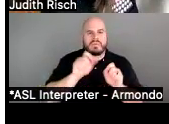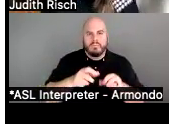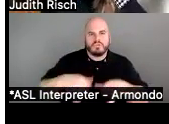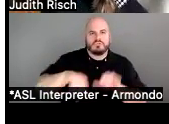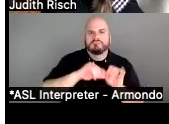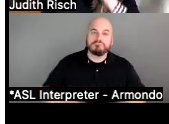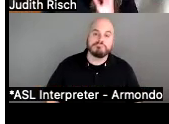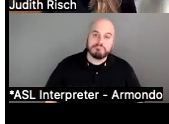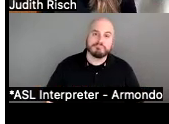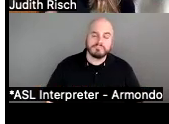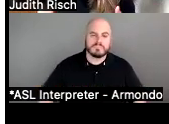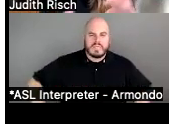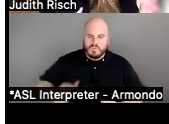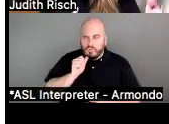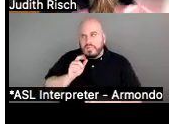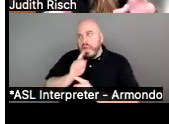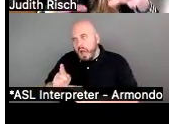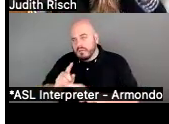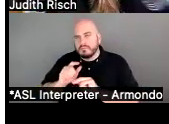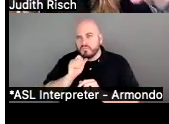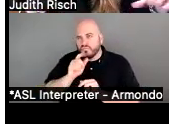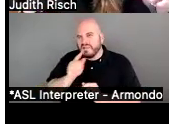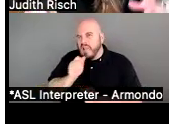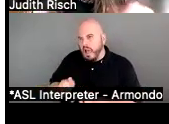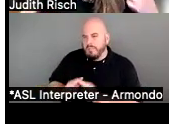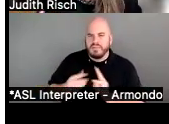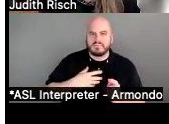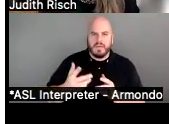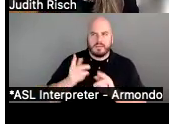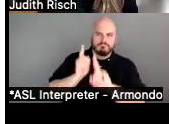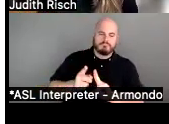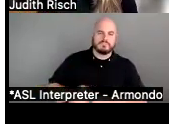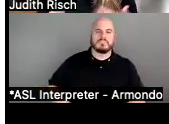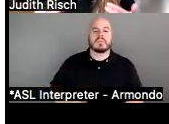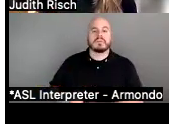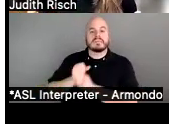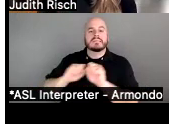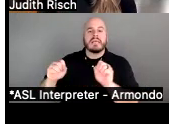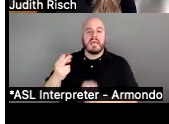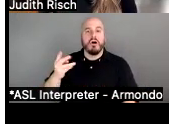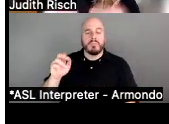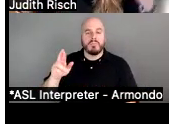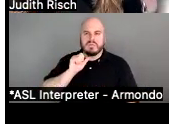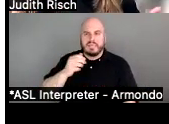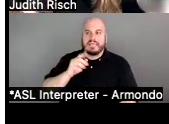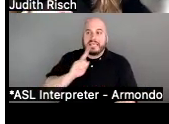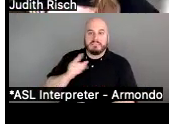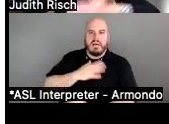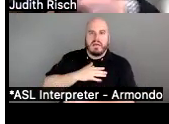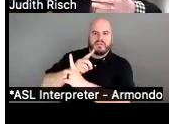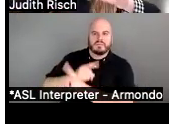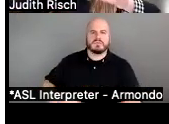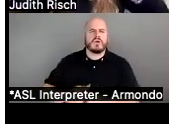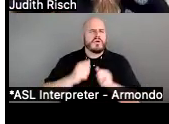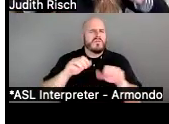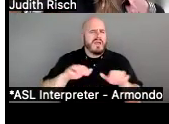not. But this safe harbor is a defense. So if you have a product, you've done everything